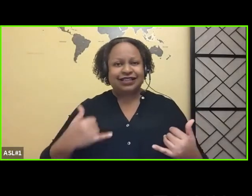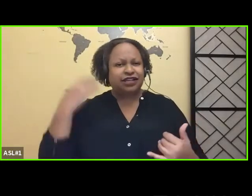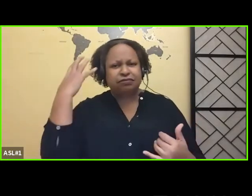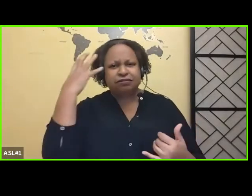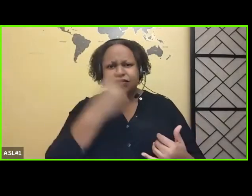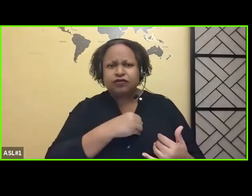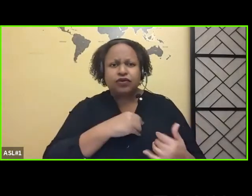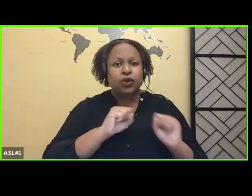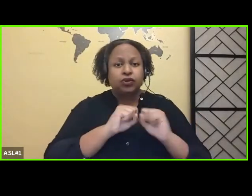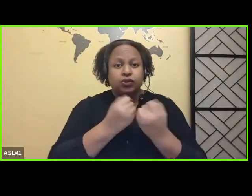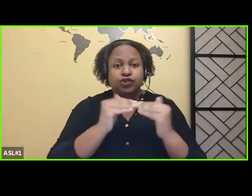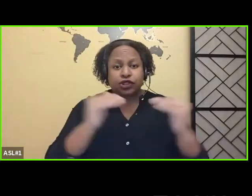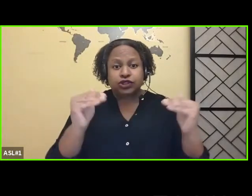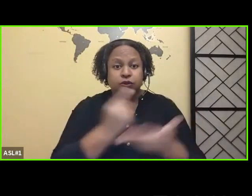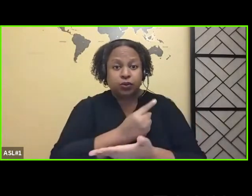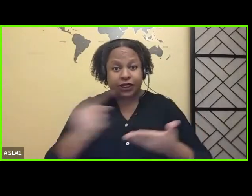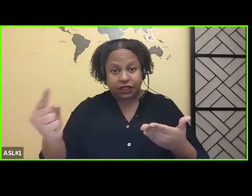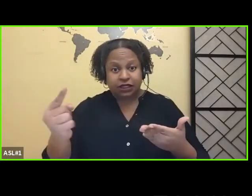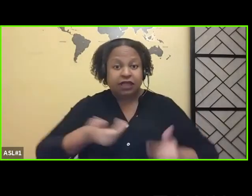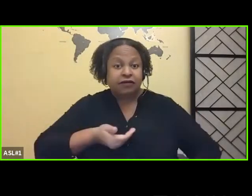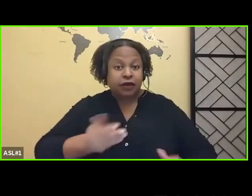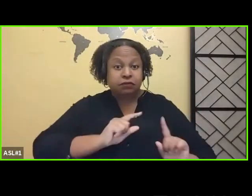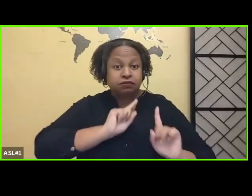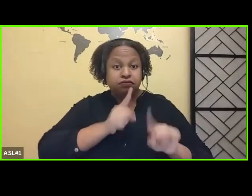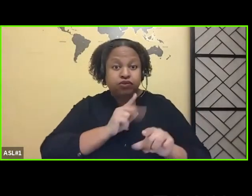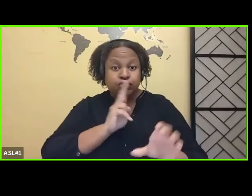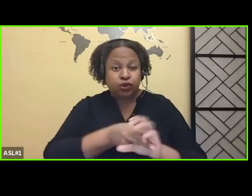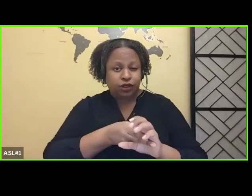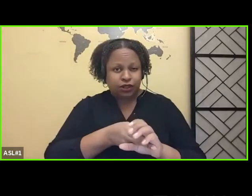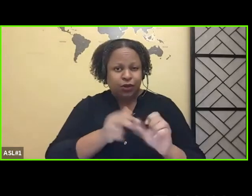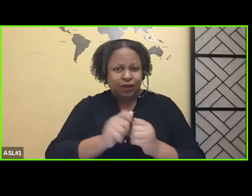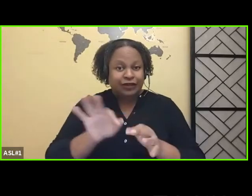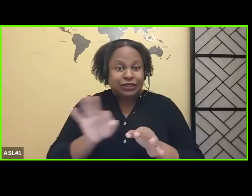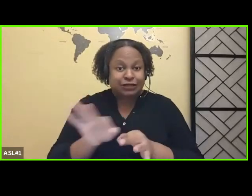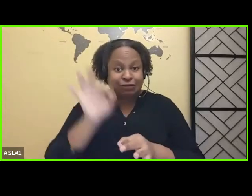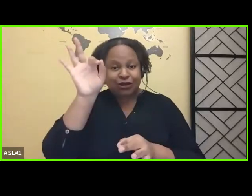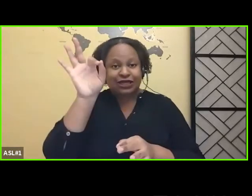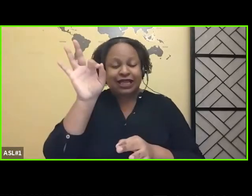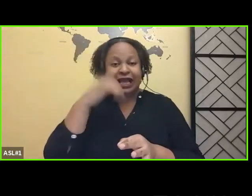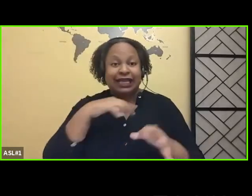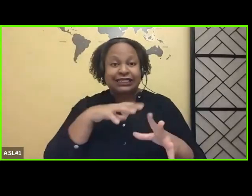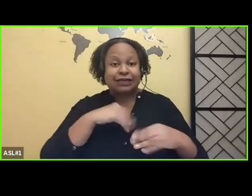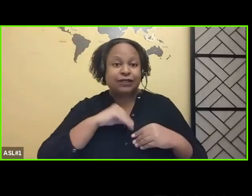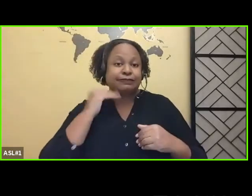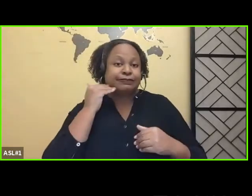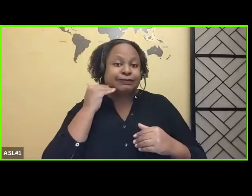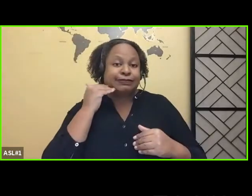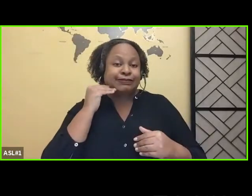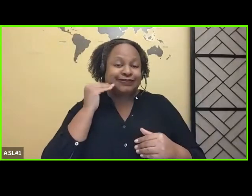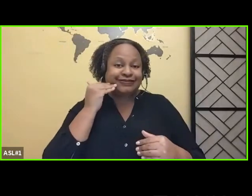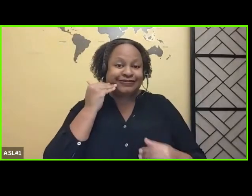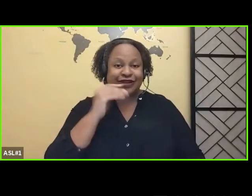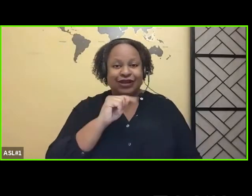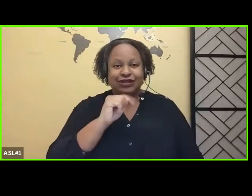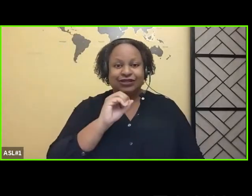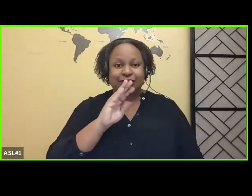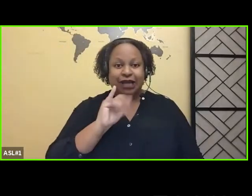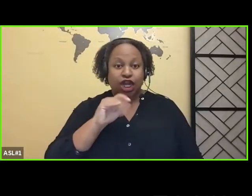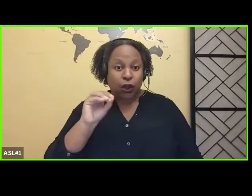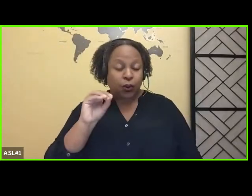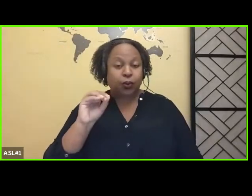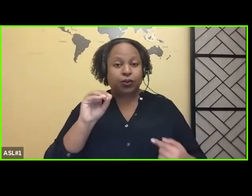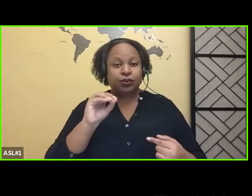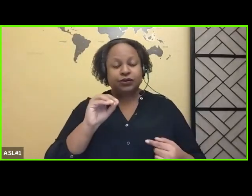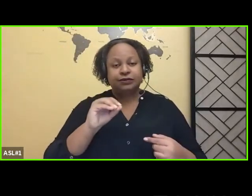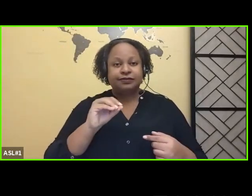Justice Week. And so in the spirit of that, I accepted some tobacco, some sema. So to